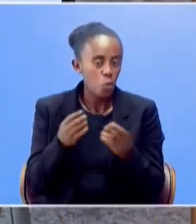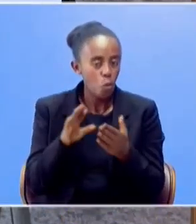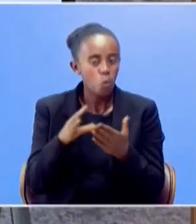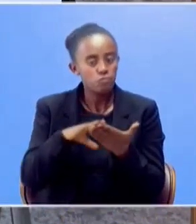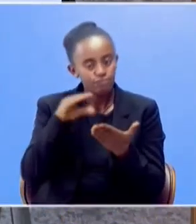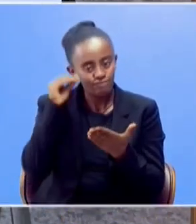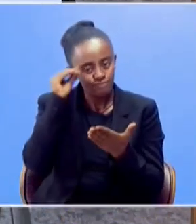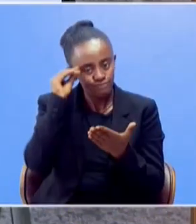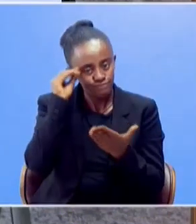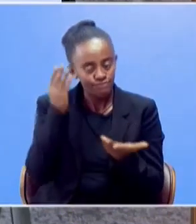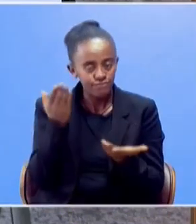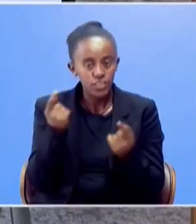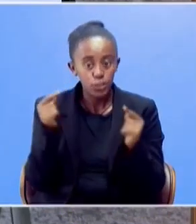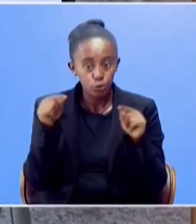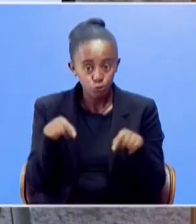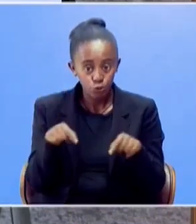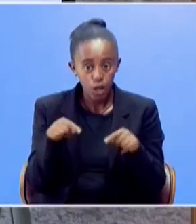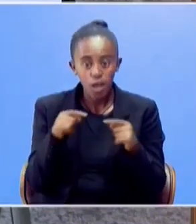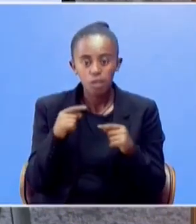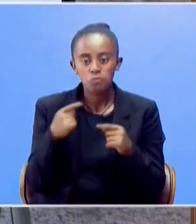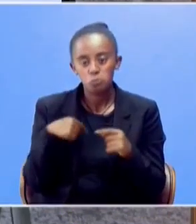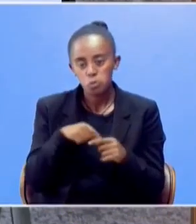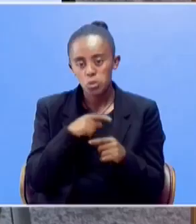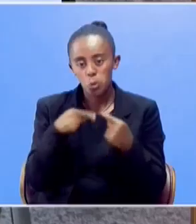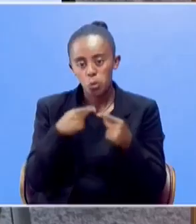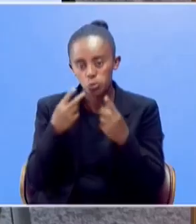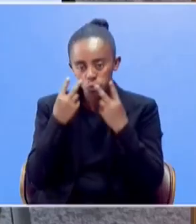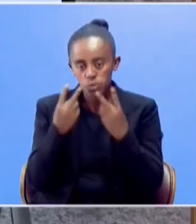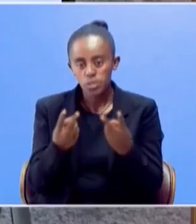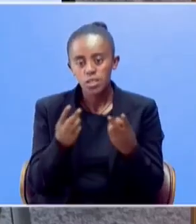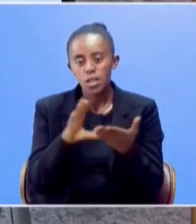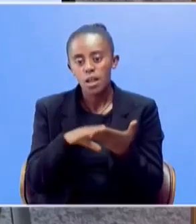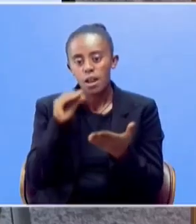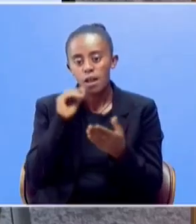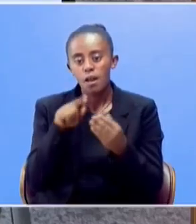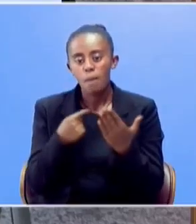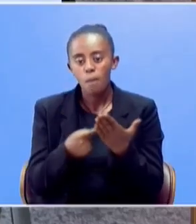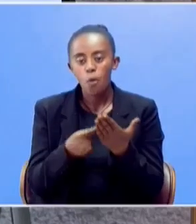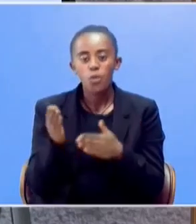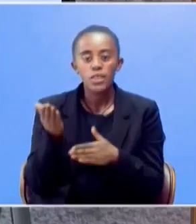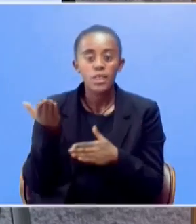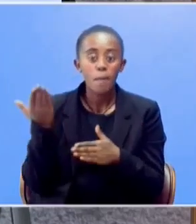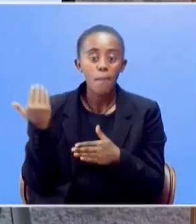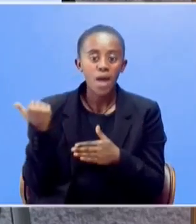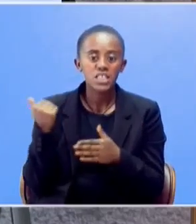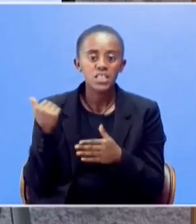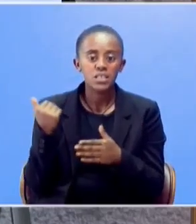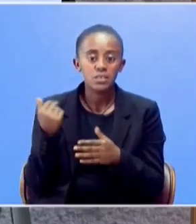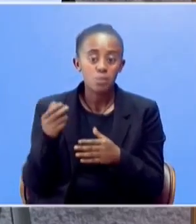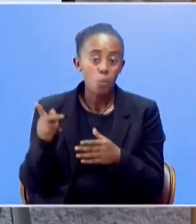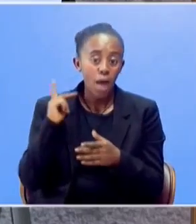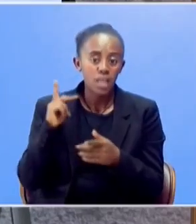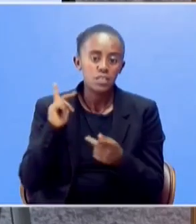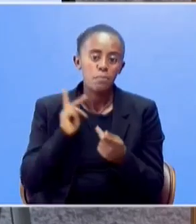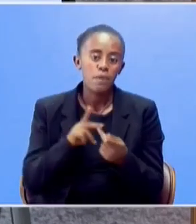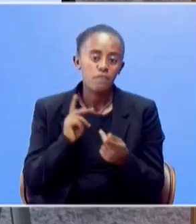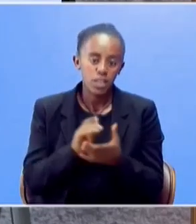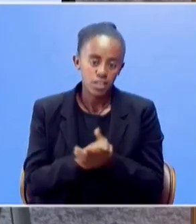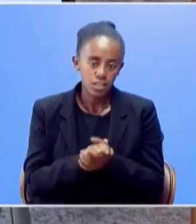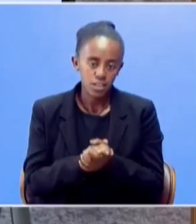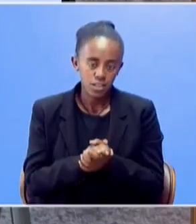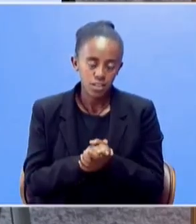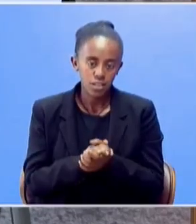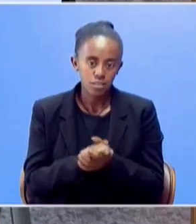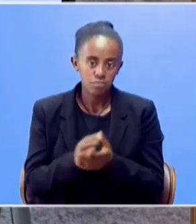Yes? Today we're going to see or learn about the past perfect. After this